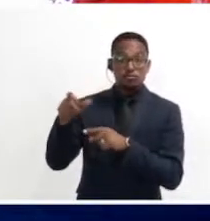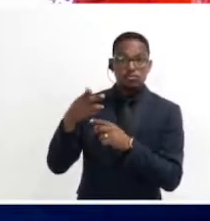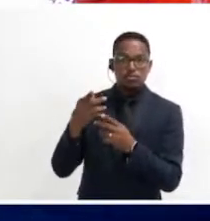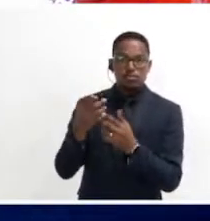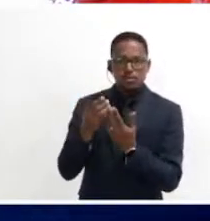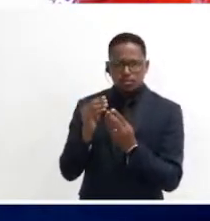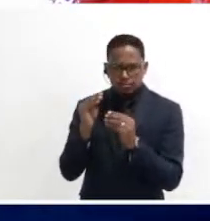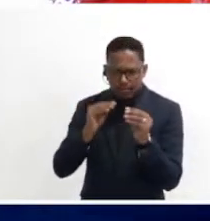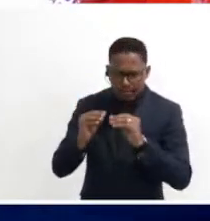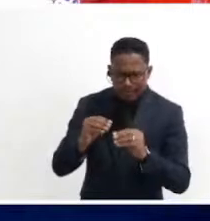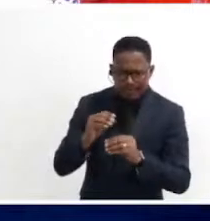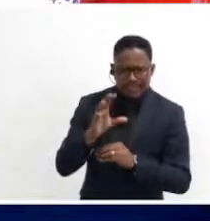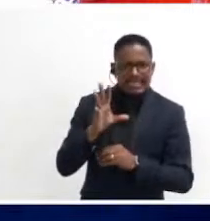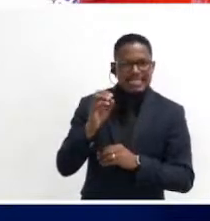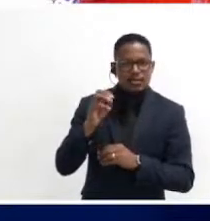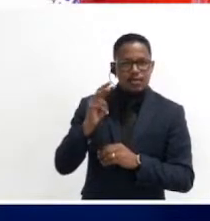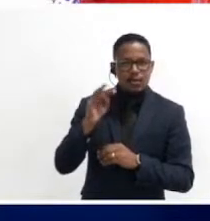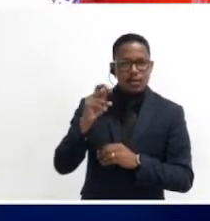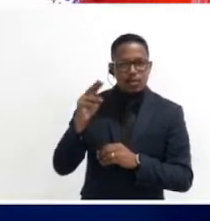and above.